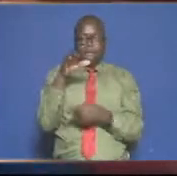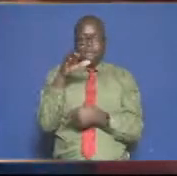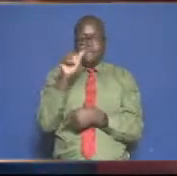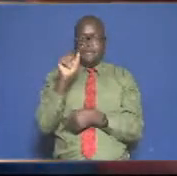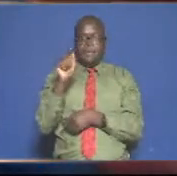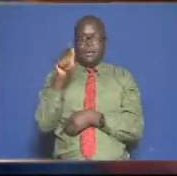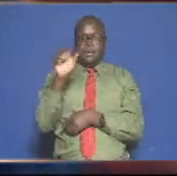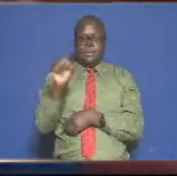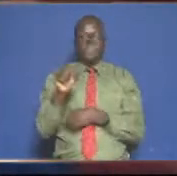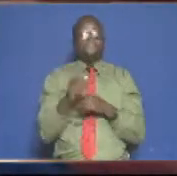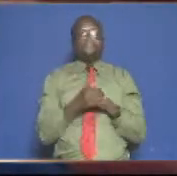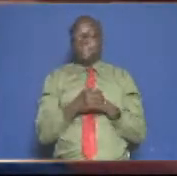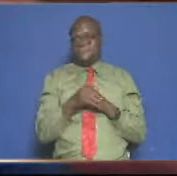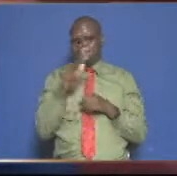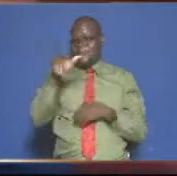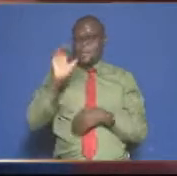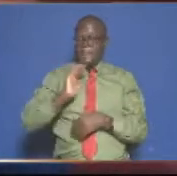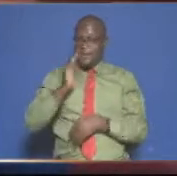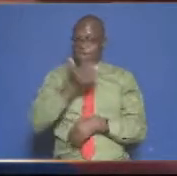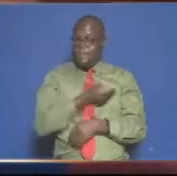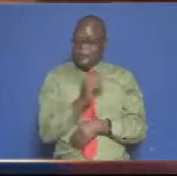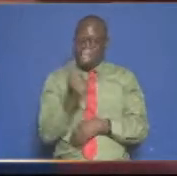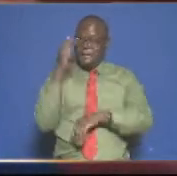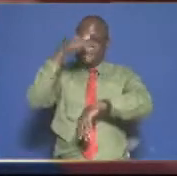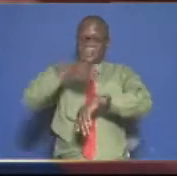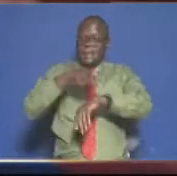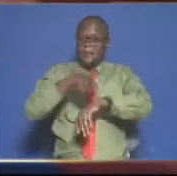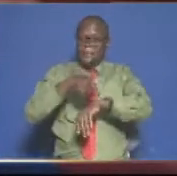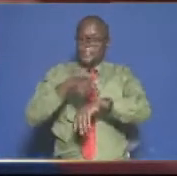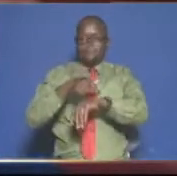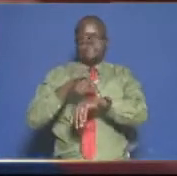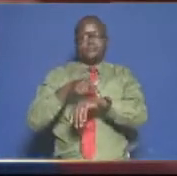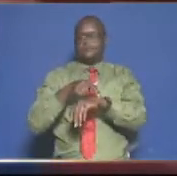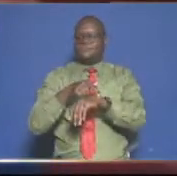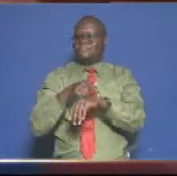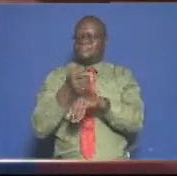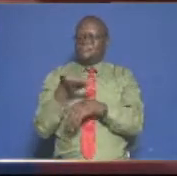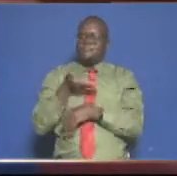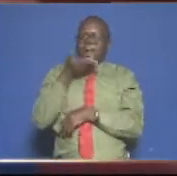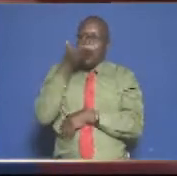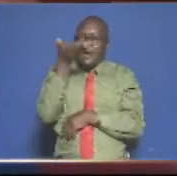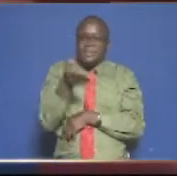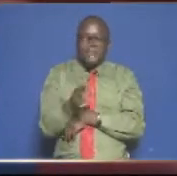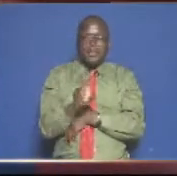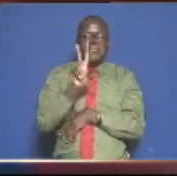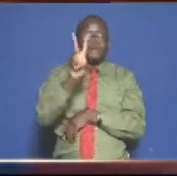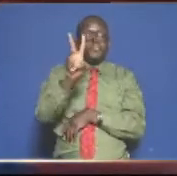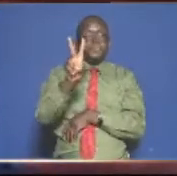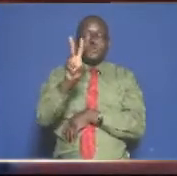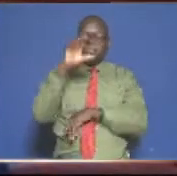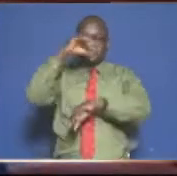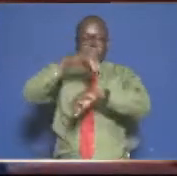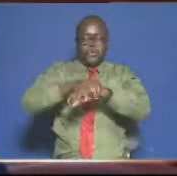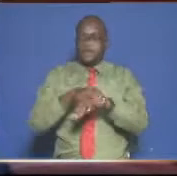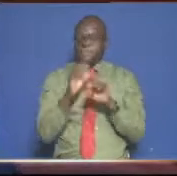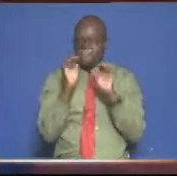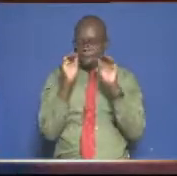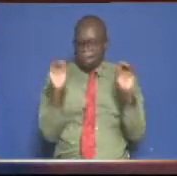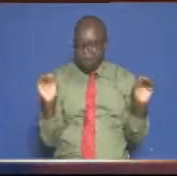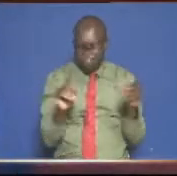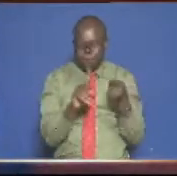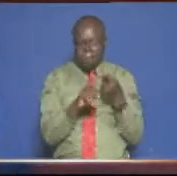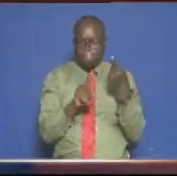Speaker, this committee for the first time have been denied 2 important questions. One,